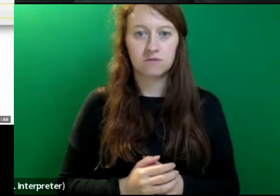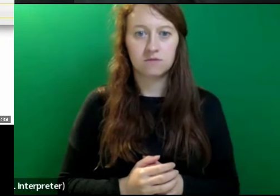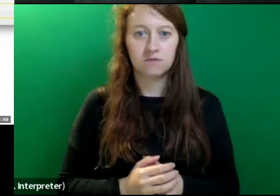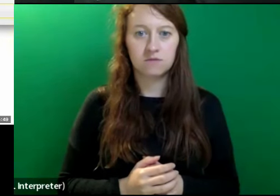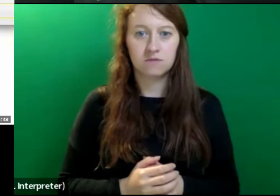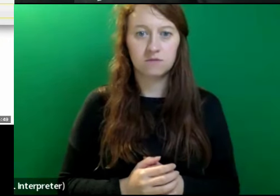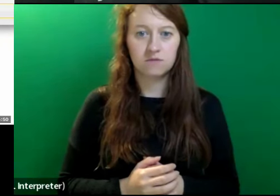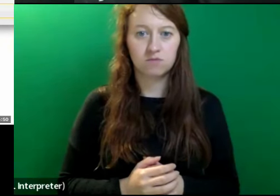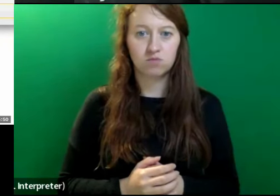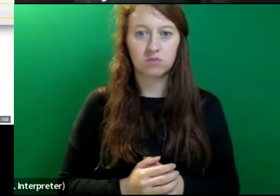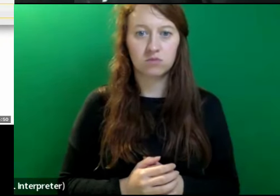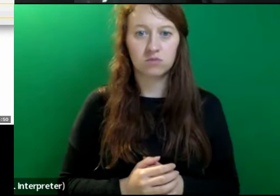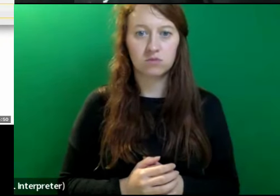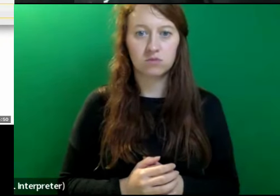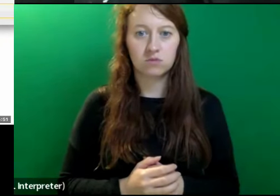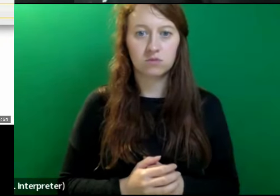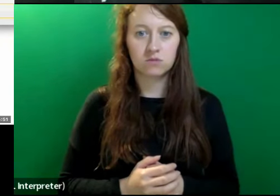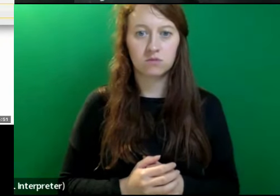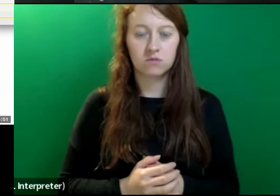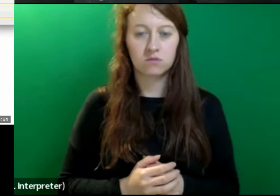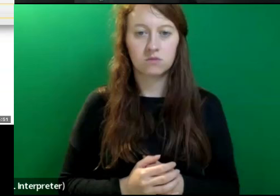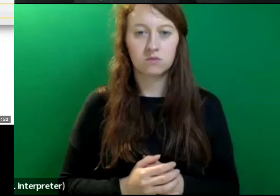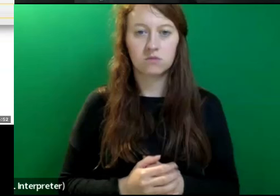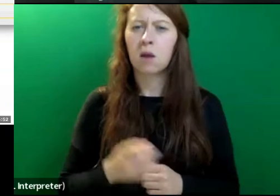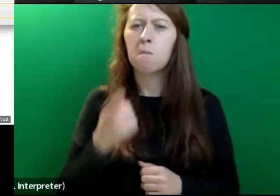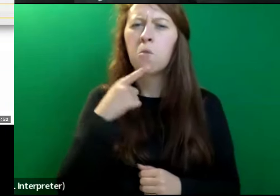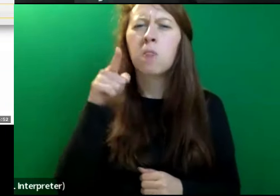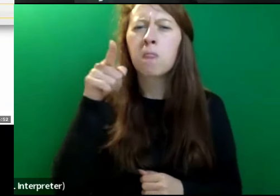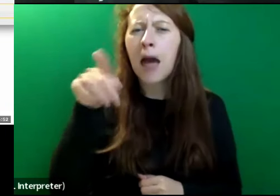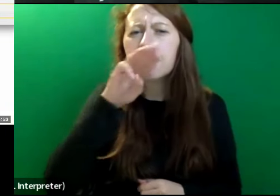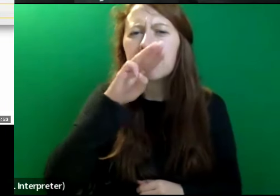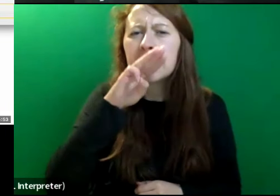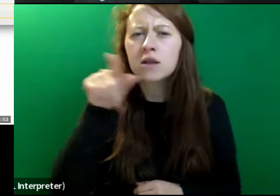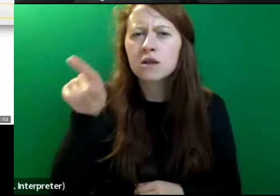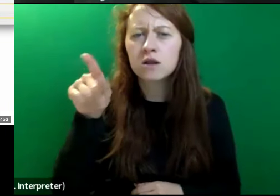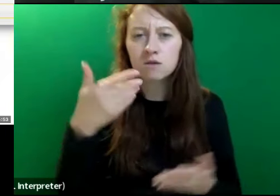So what that means is that for